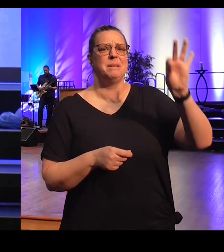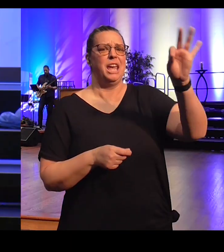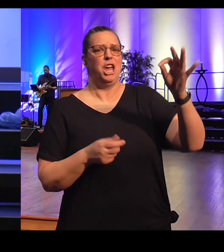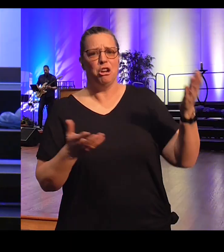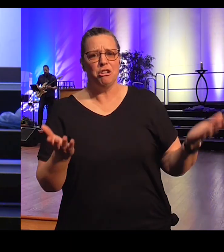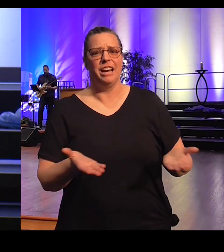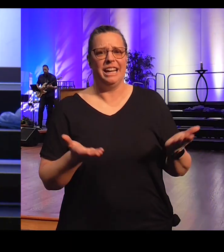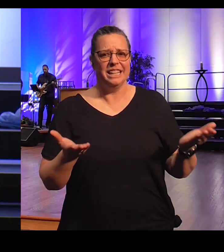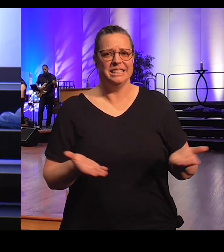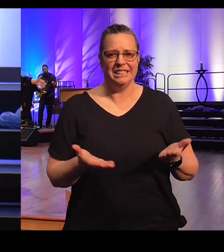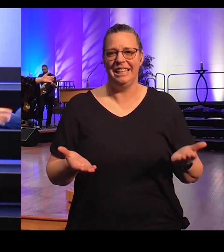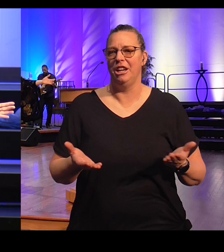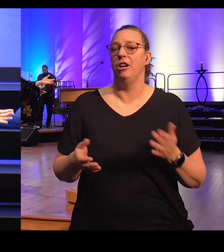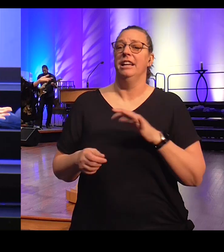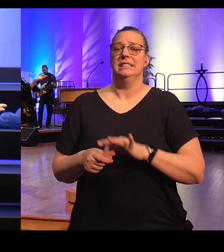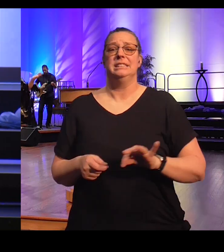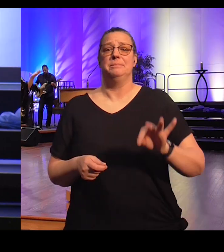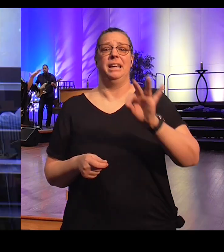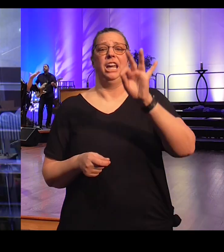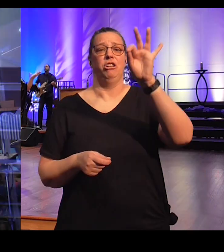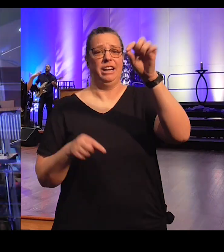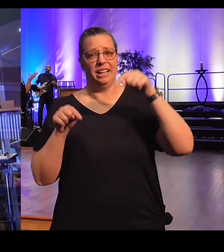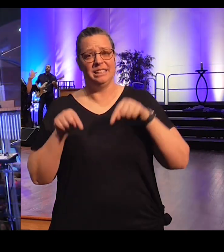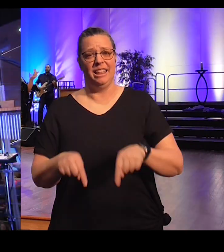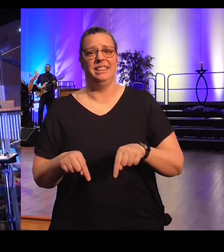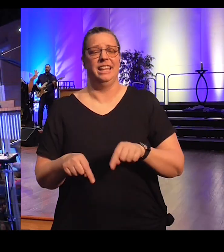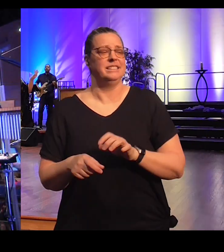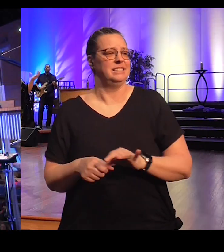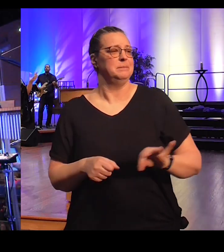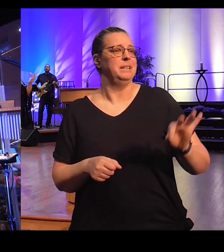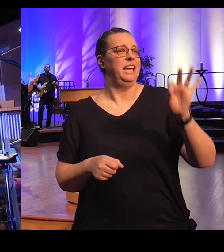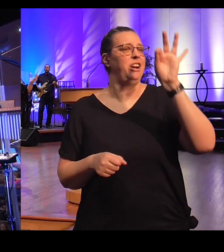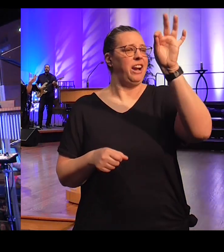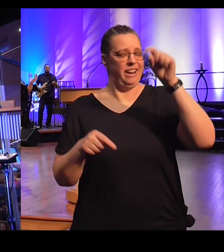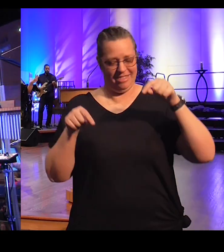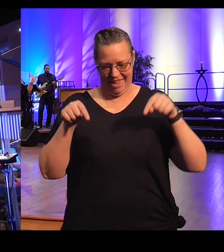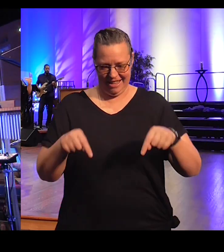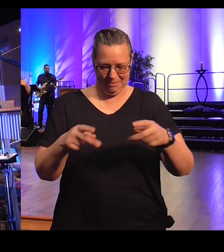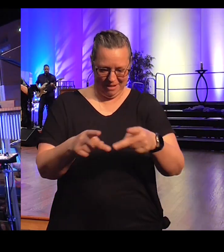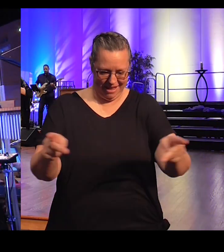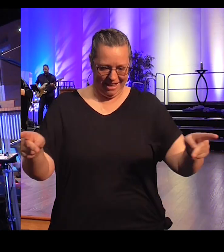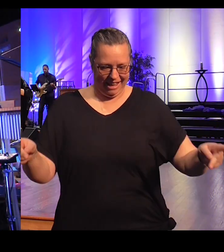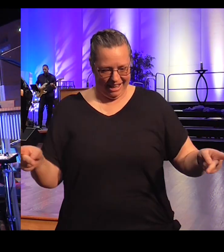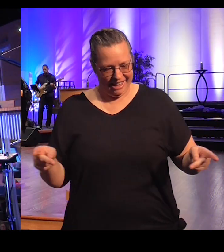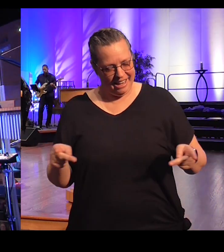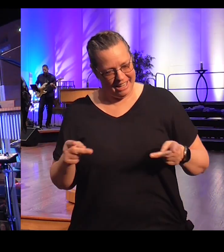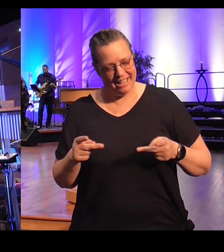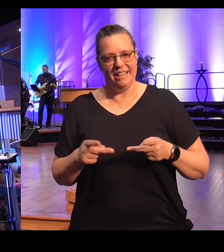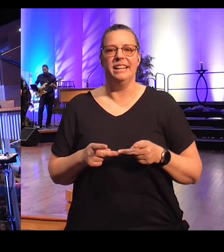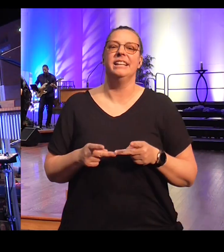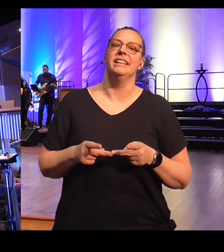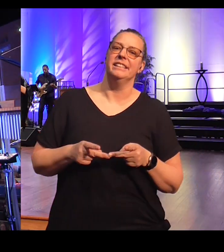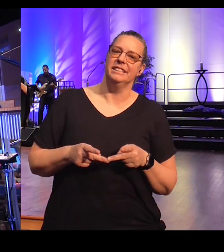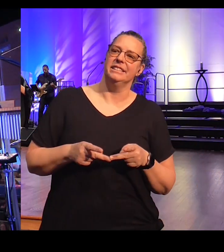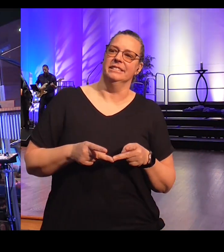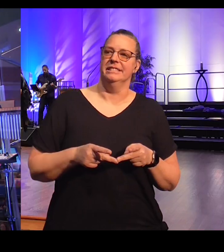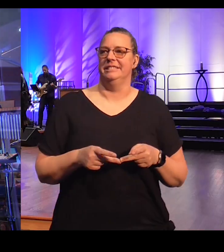right here. Oh, Spirit is in this, Spirit is in this